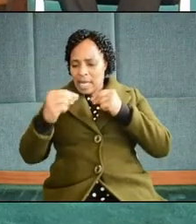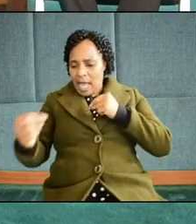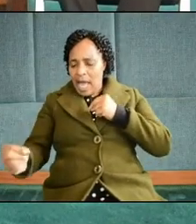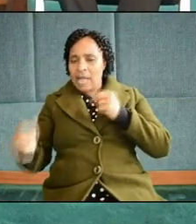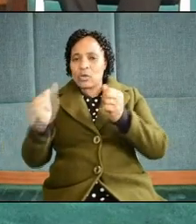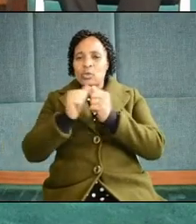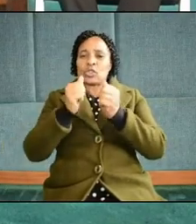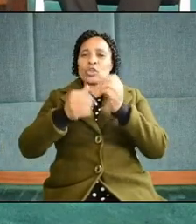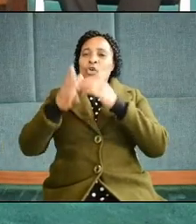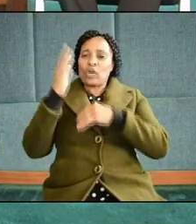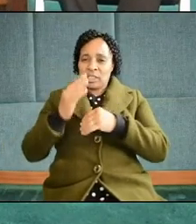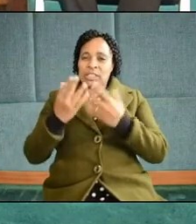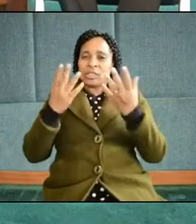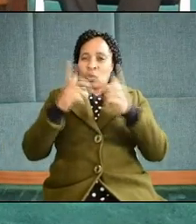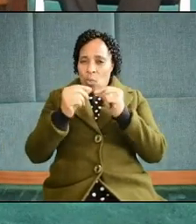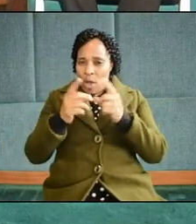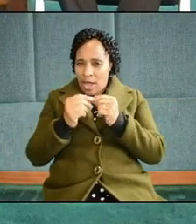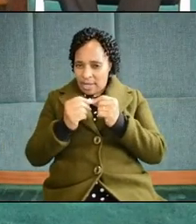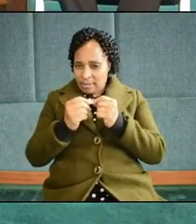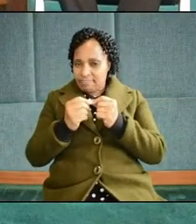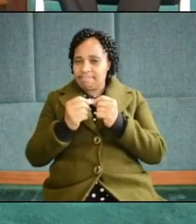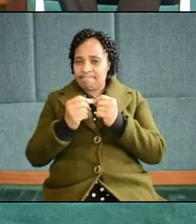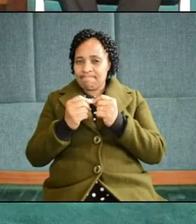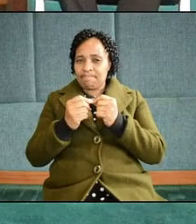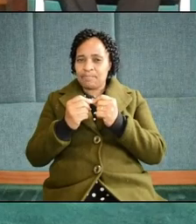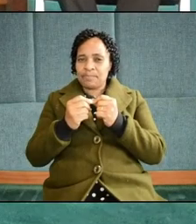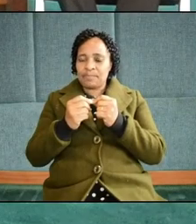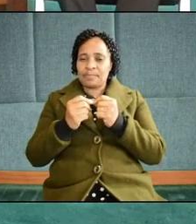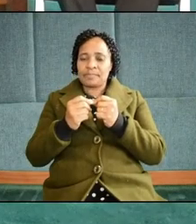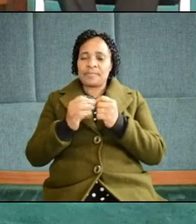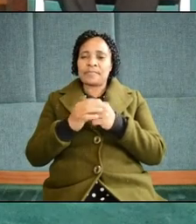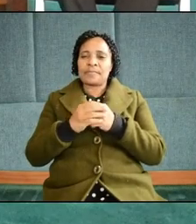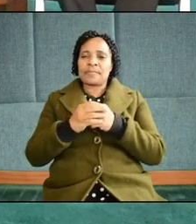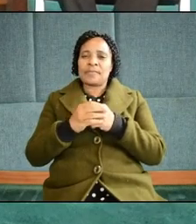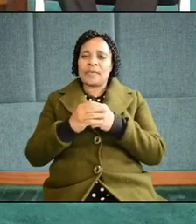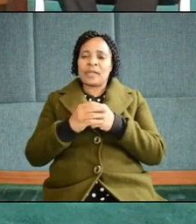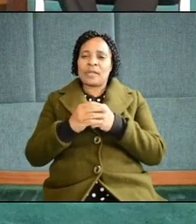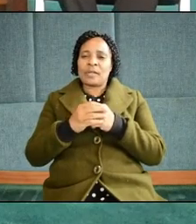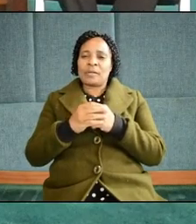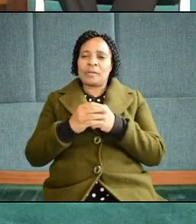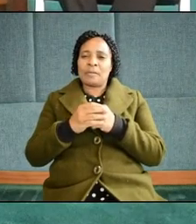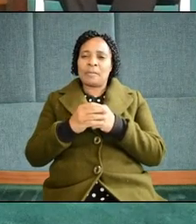will? So truly God has given us that ability. Okay, see, you can finish.